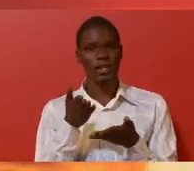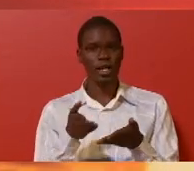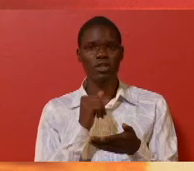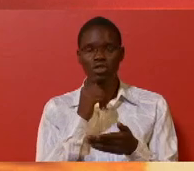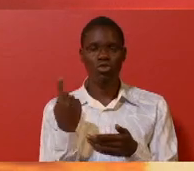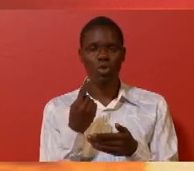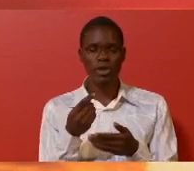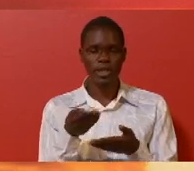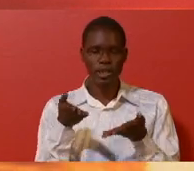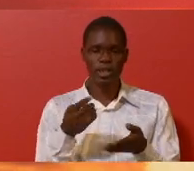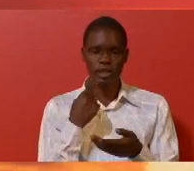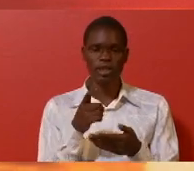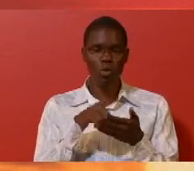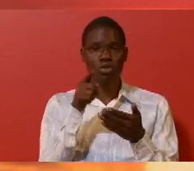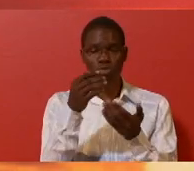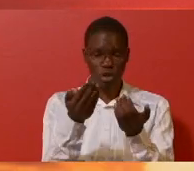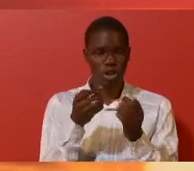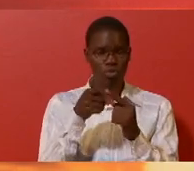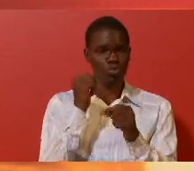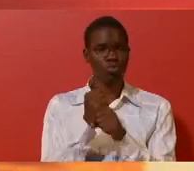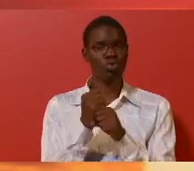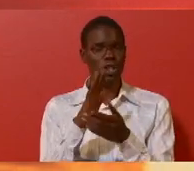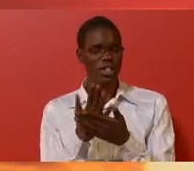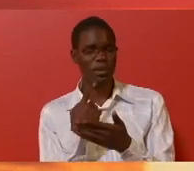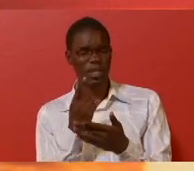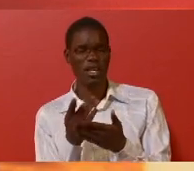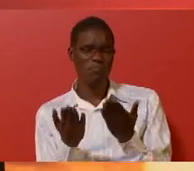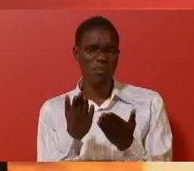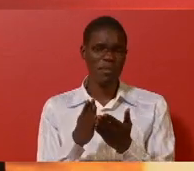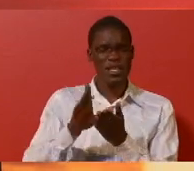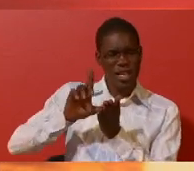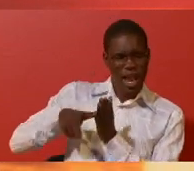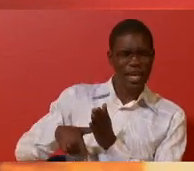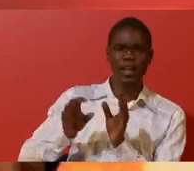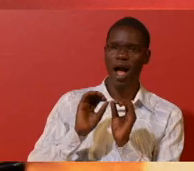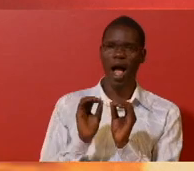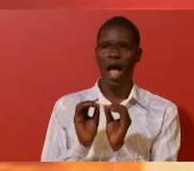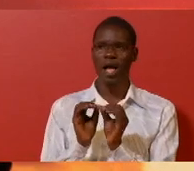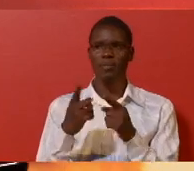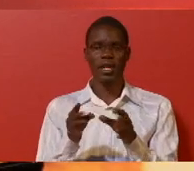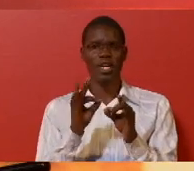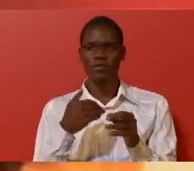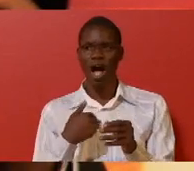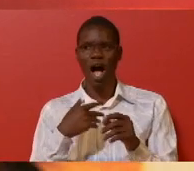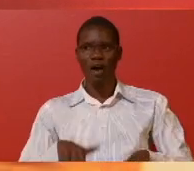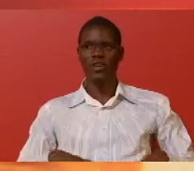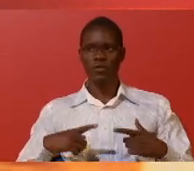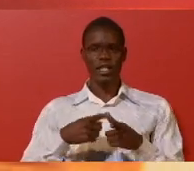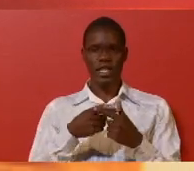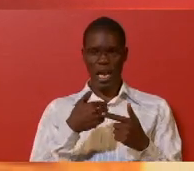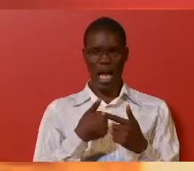you what things you need to do, and perhaps for some of you, you might say, oh, it's a little late. It's never late. As long as there's life, there's